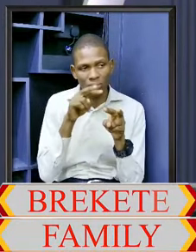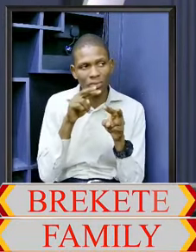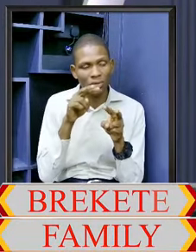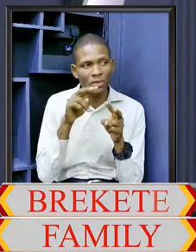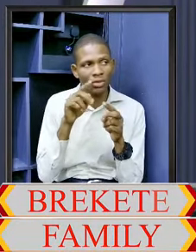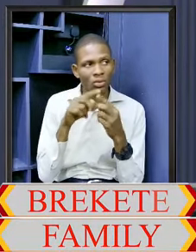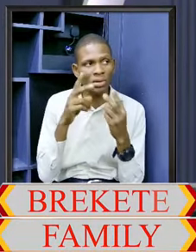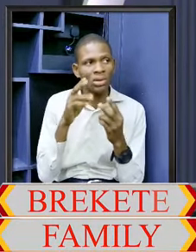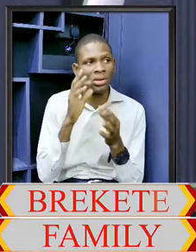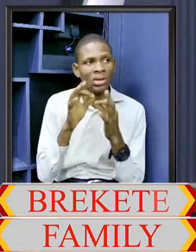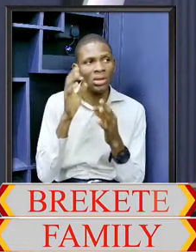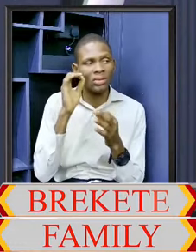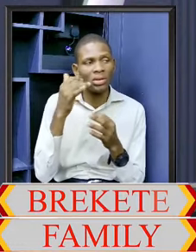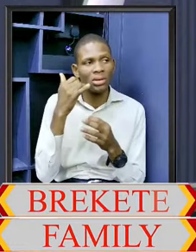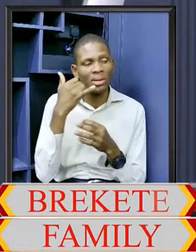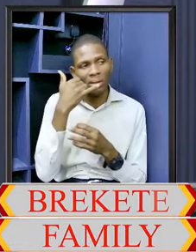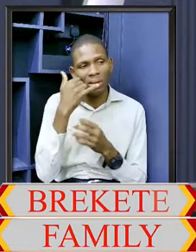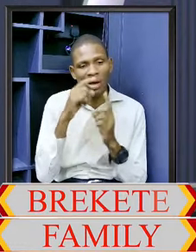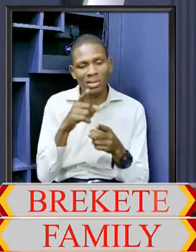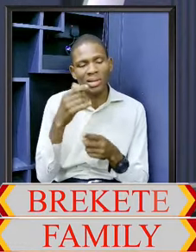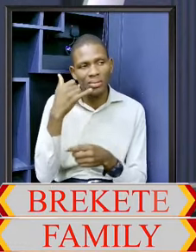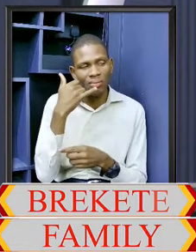peak.